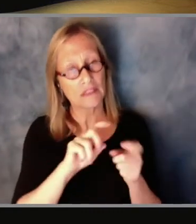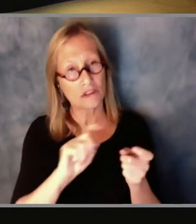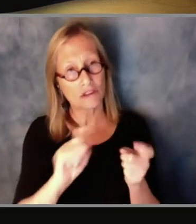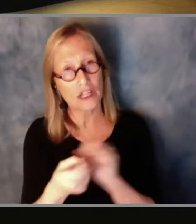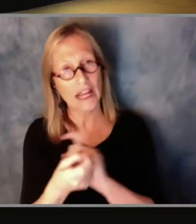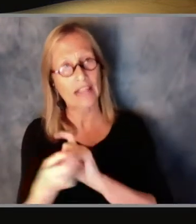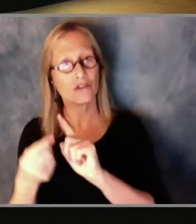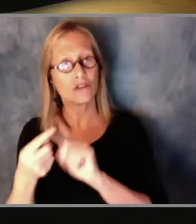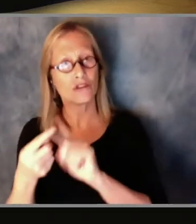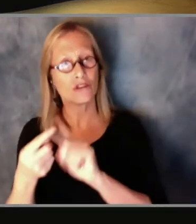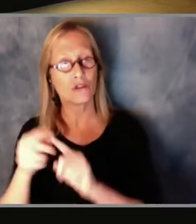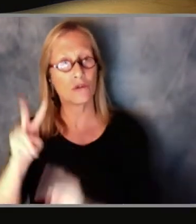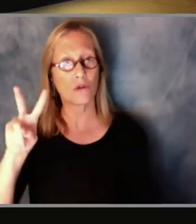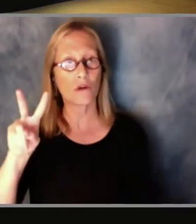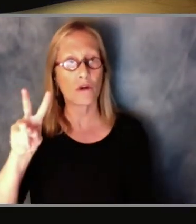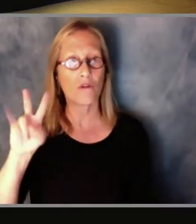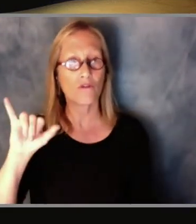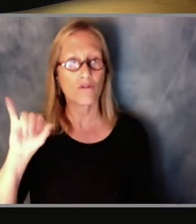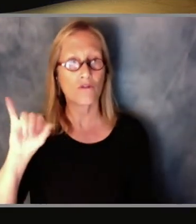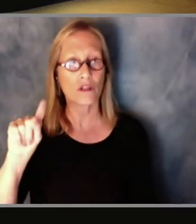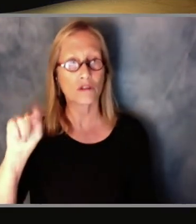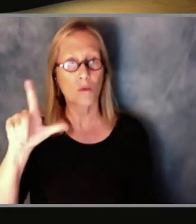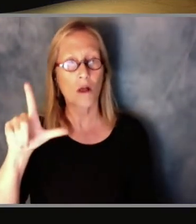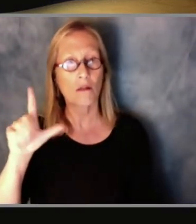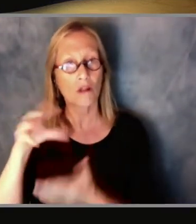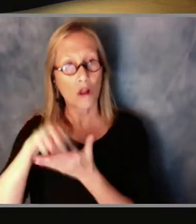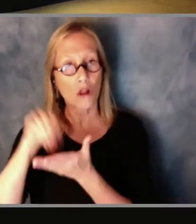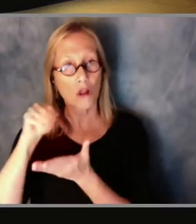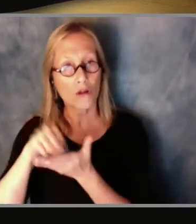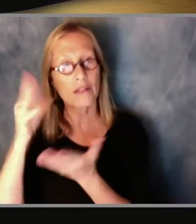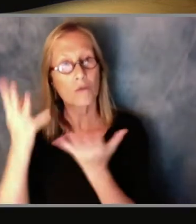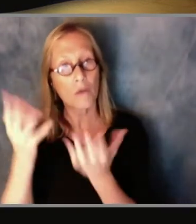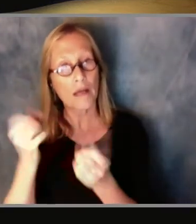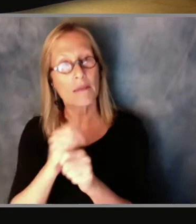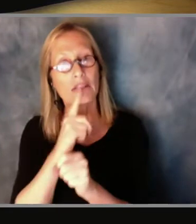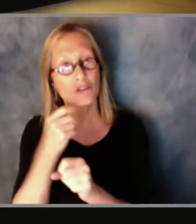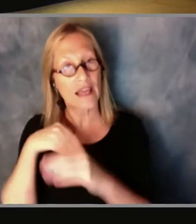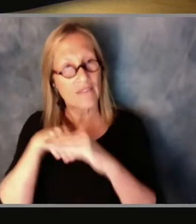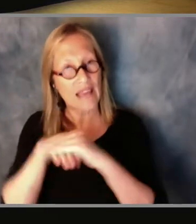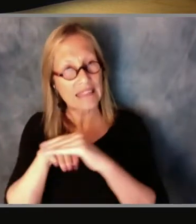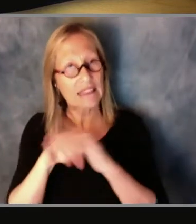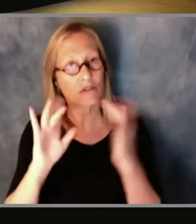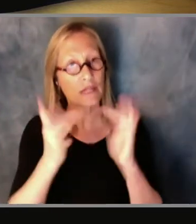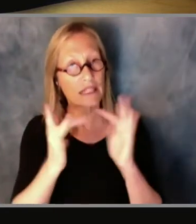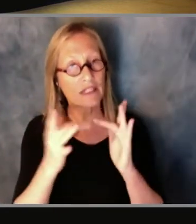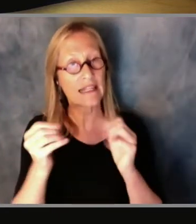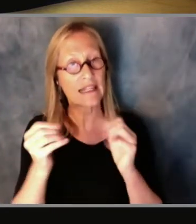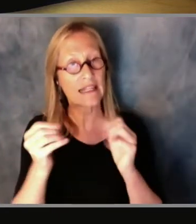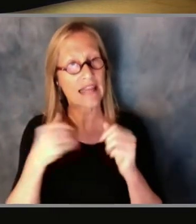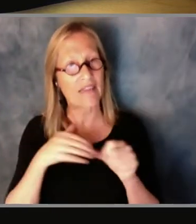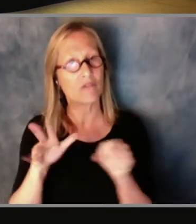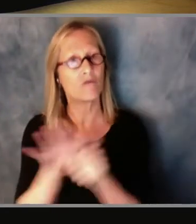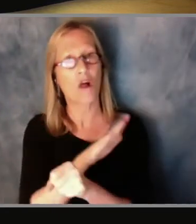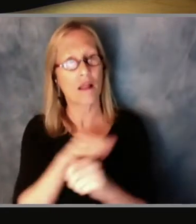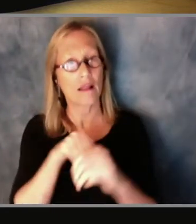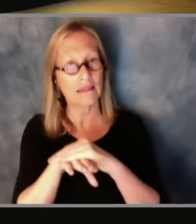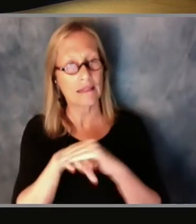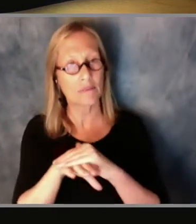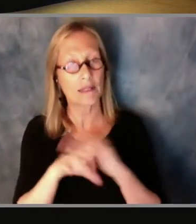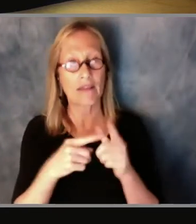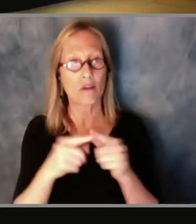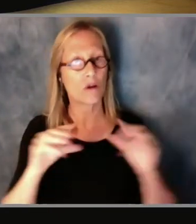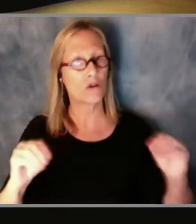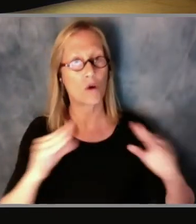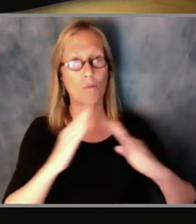the students with disabilities have access to internet accessibility, and that there are no barriers to them receiving a